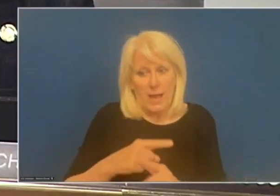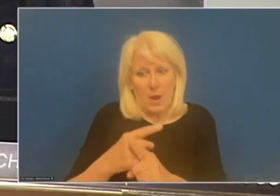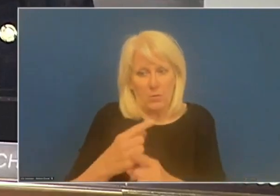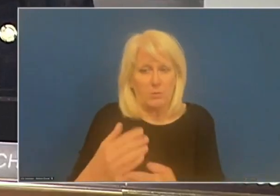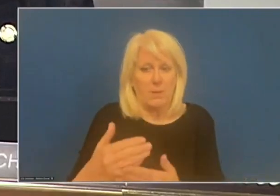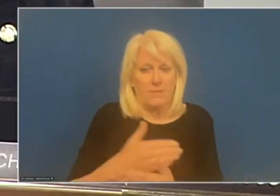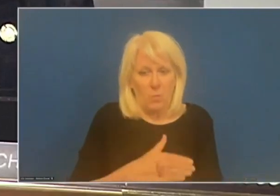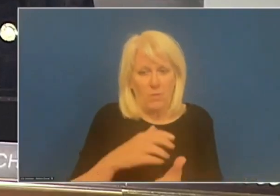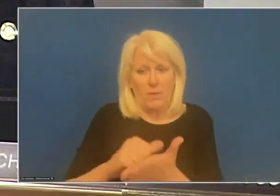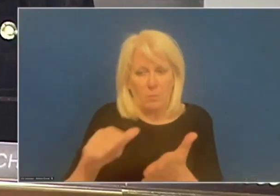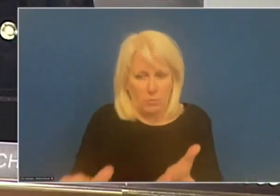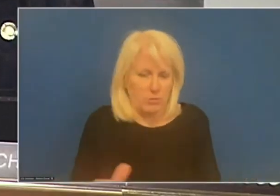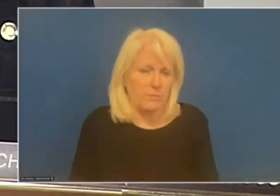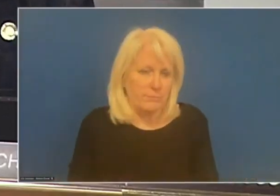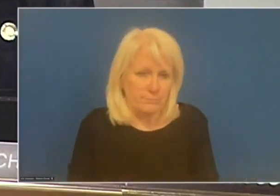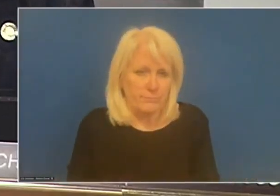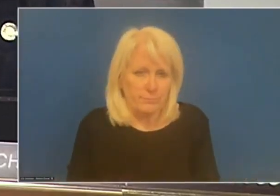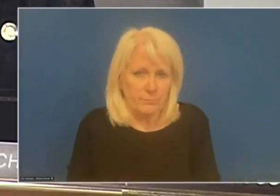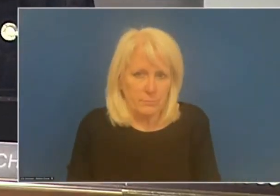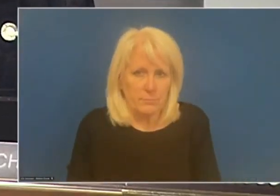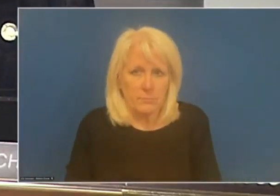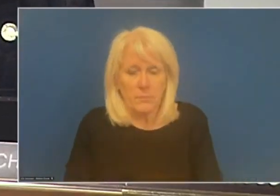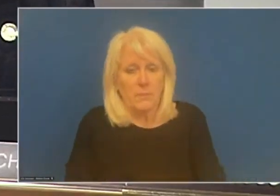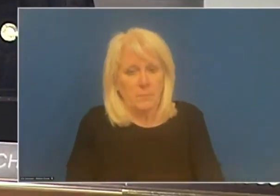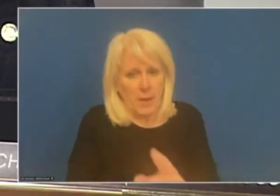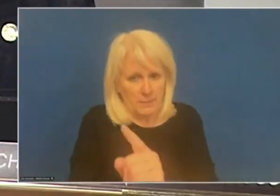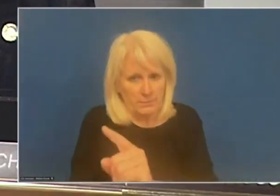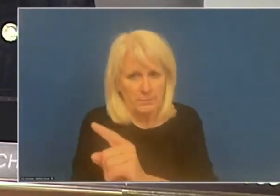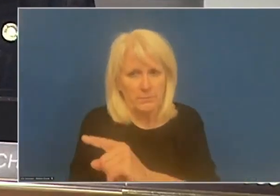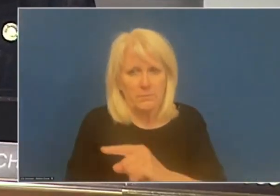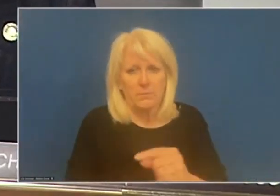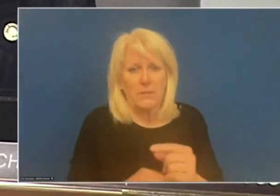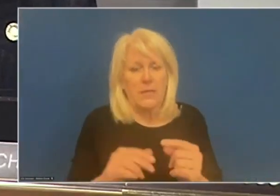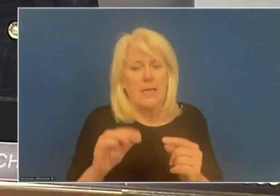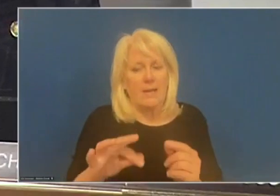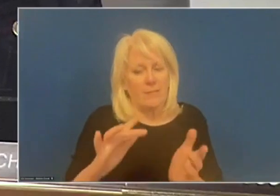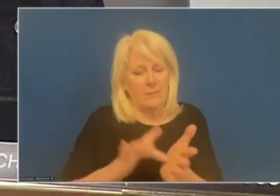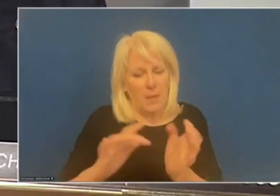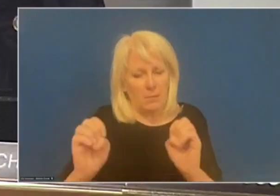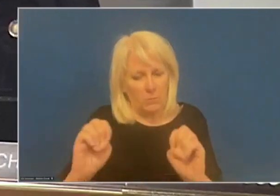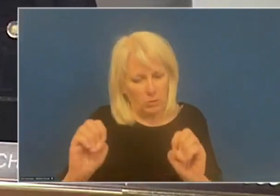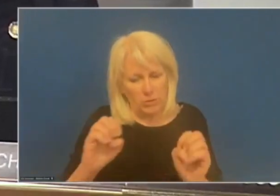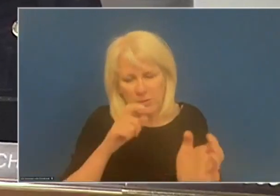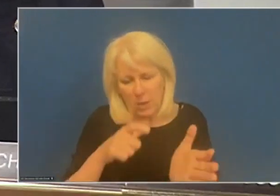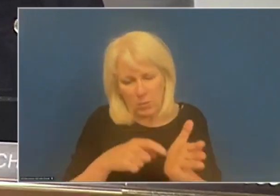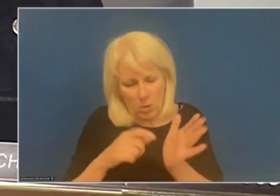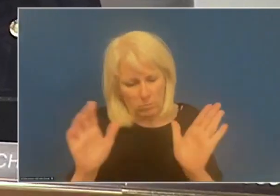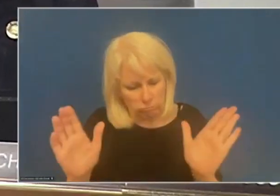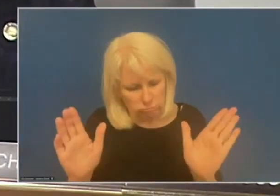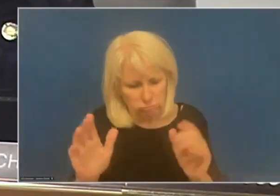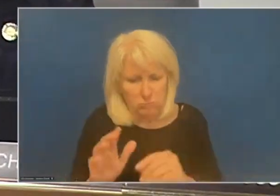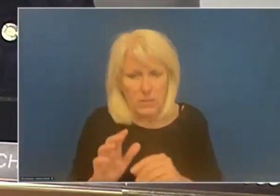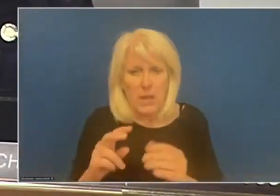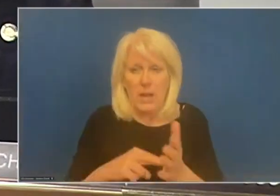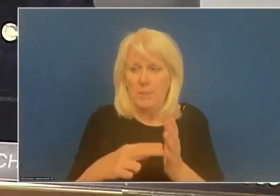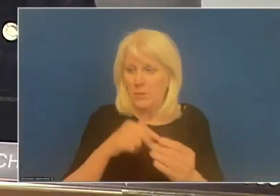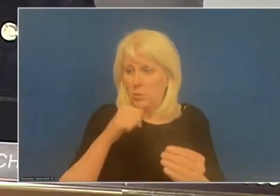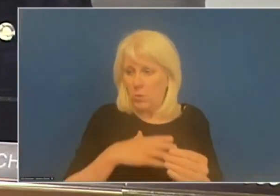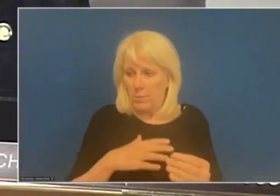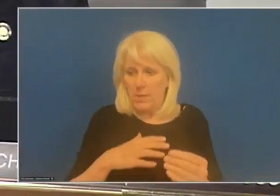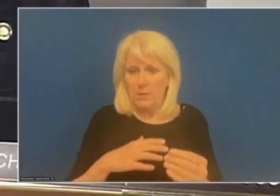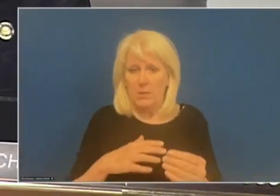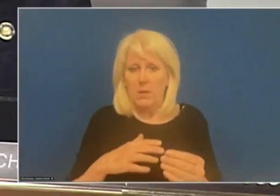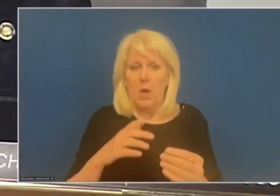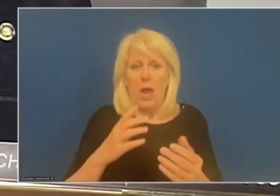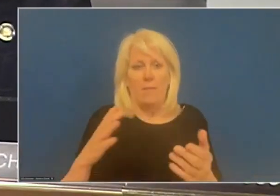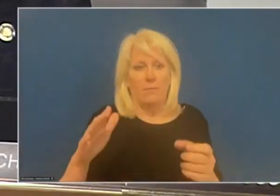having an abortion, with the exception of a medical emergency. This allows women to make the most informed